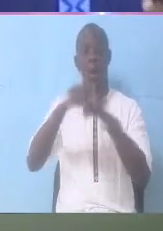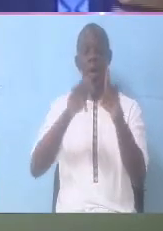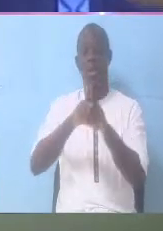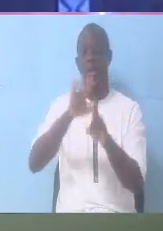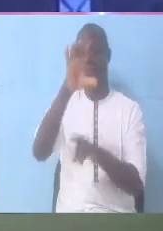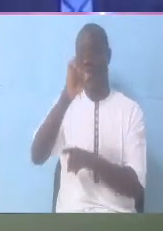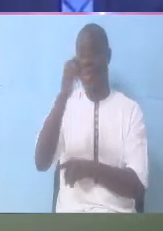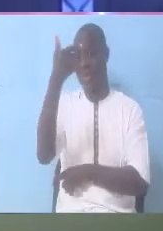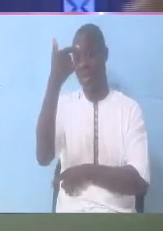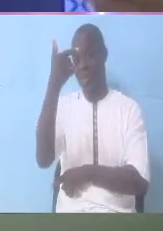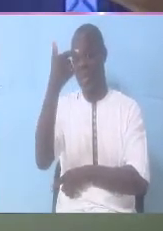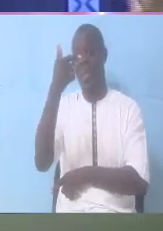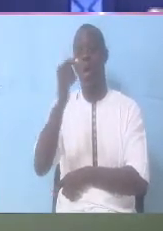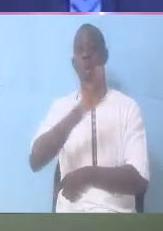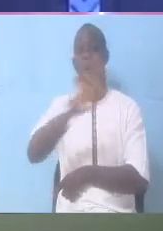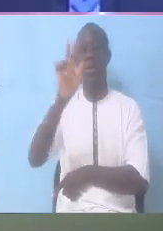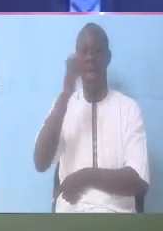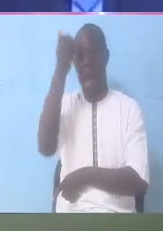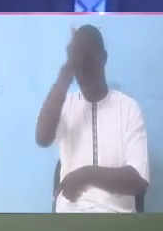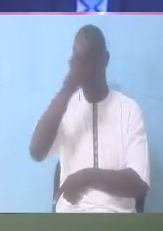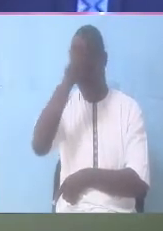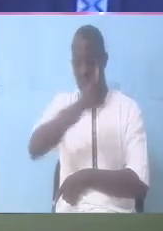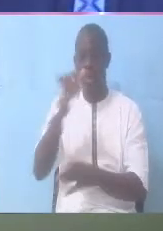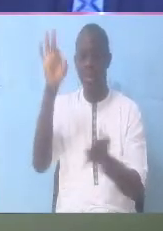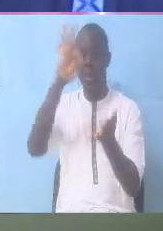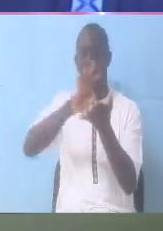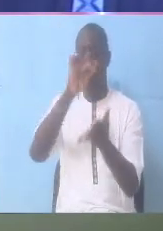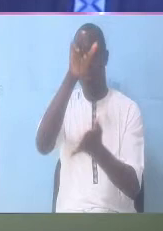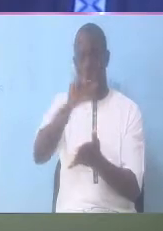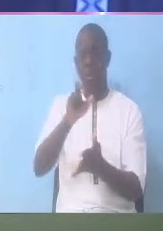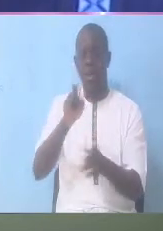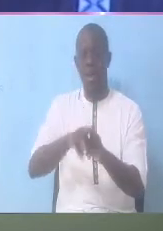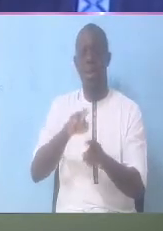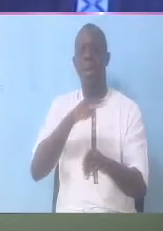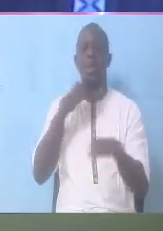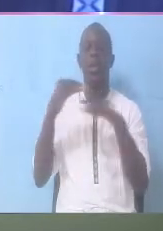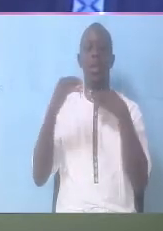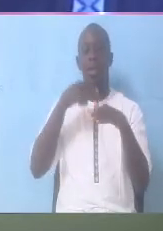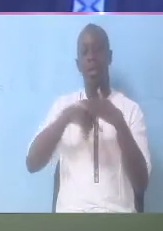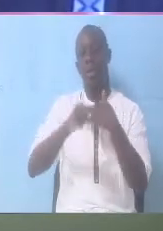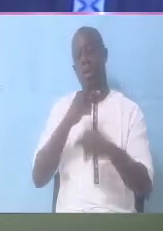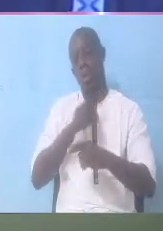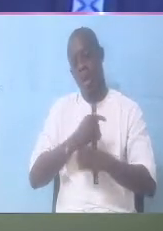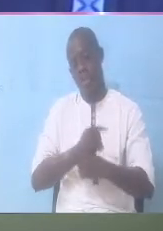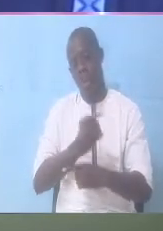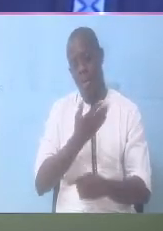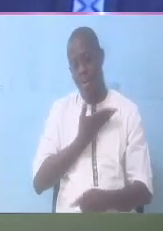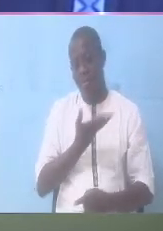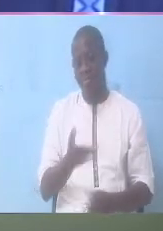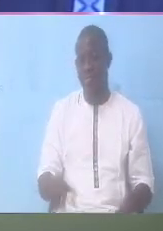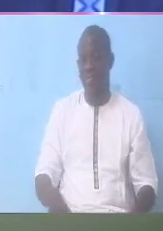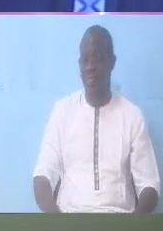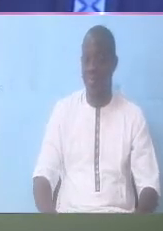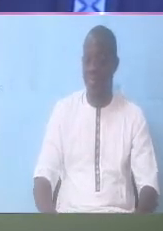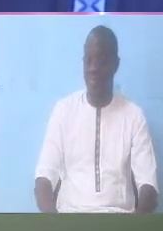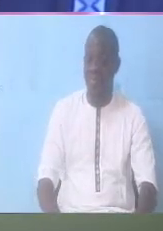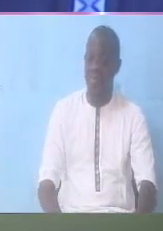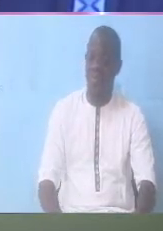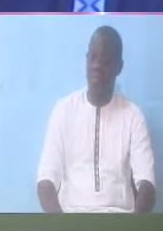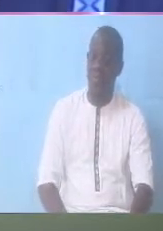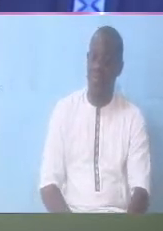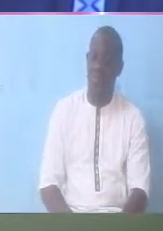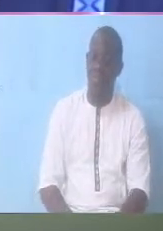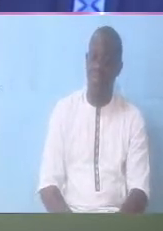57 West African migrants were killed in Gambia. Between what we met in Yaya Jammeh be okachala. Nyinketa kulondingoleti